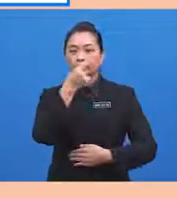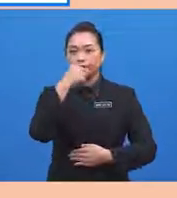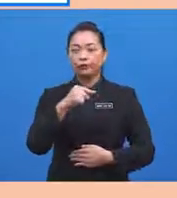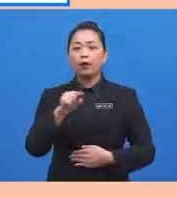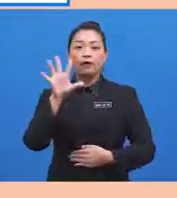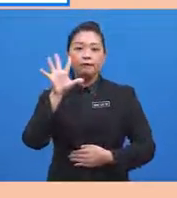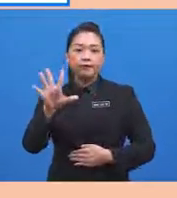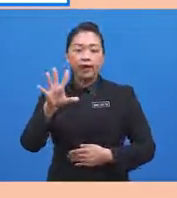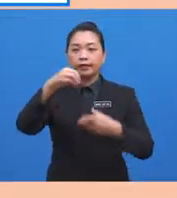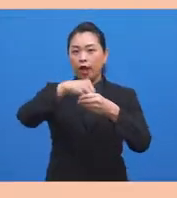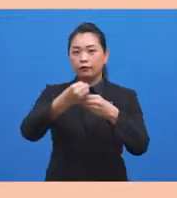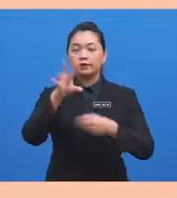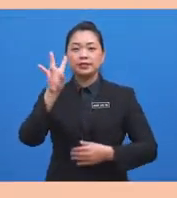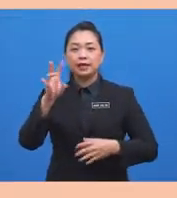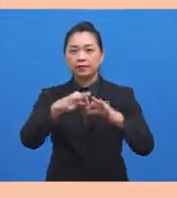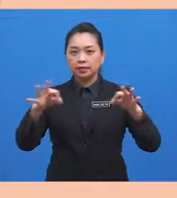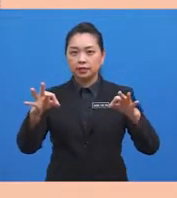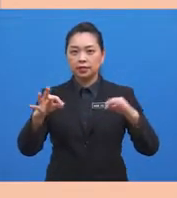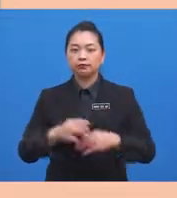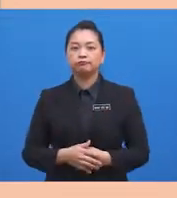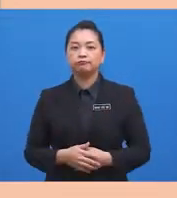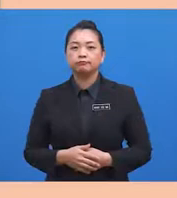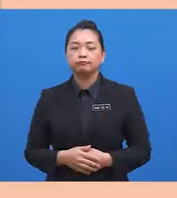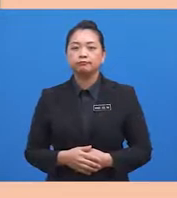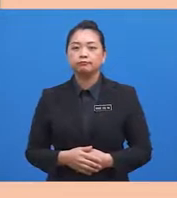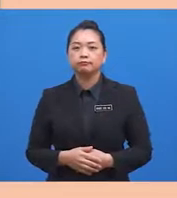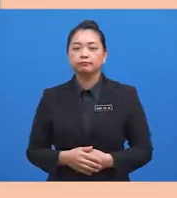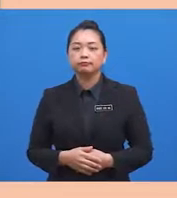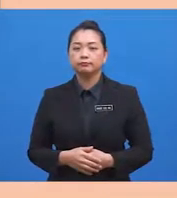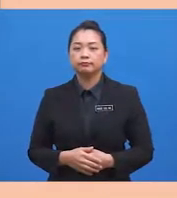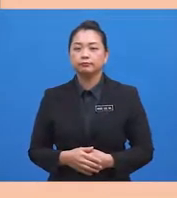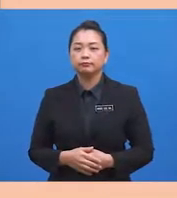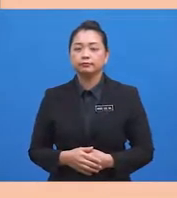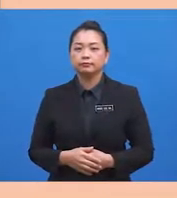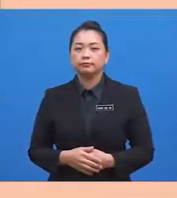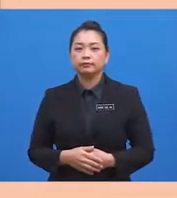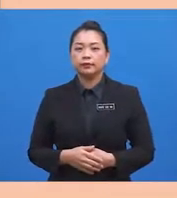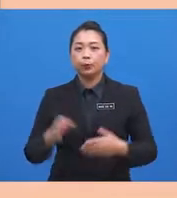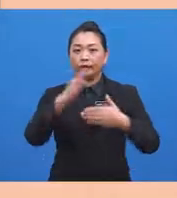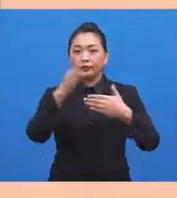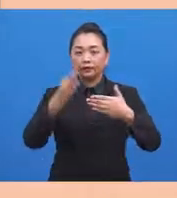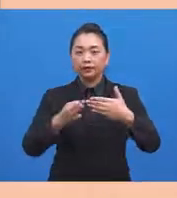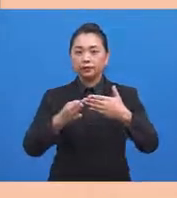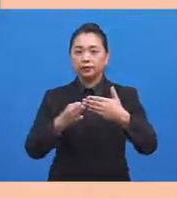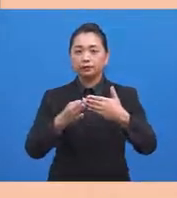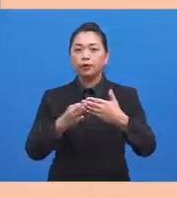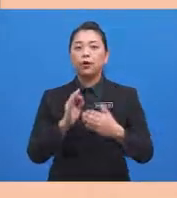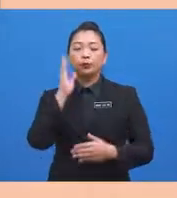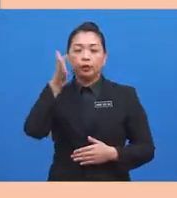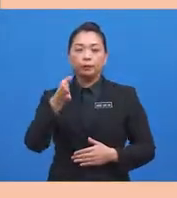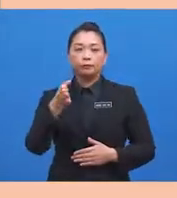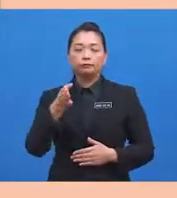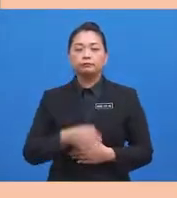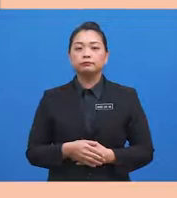5 out of 7 statements. These final 2 outcomes for the lesson today will be decided by your teacher, whether you can